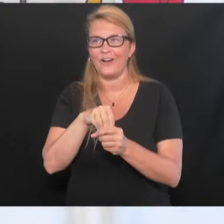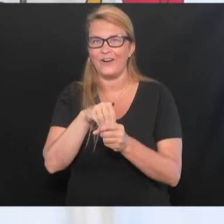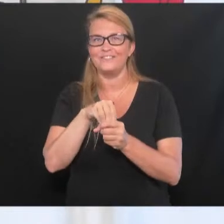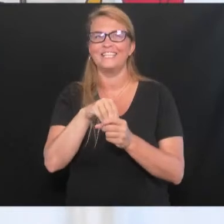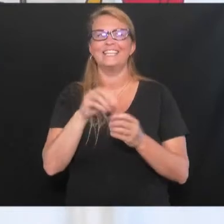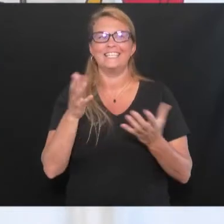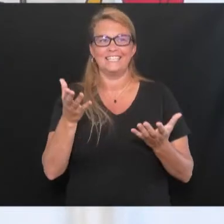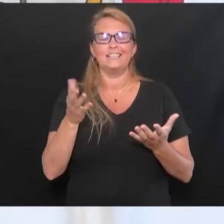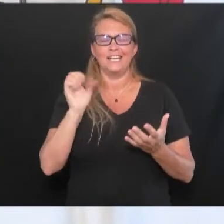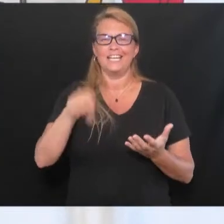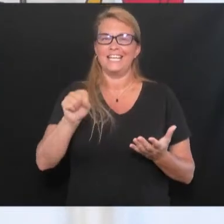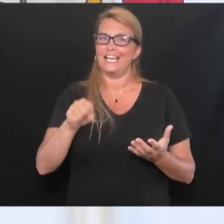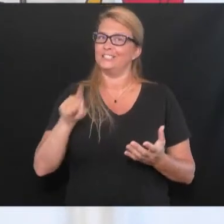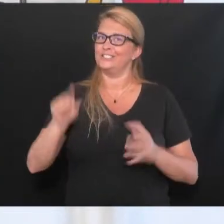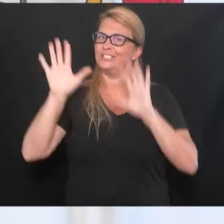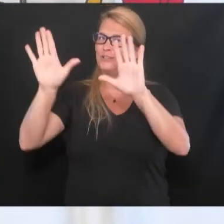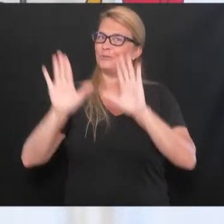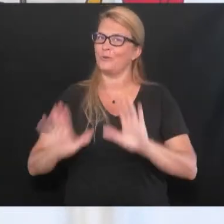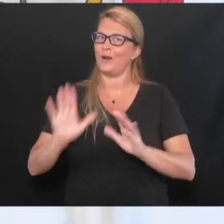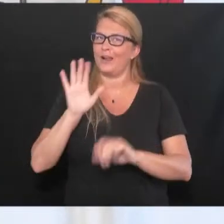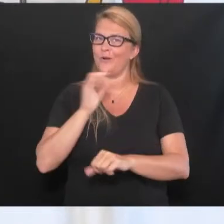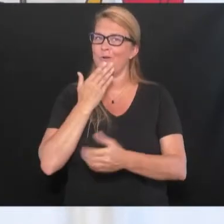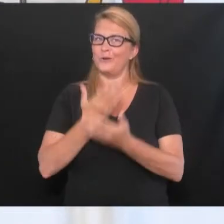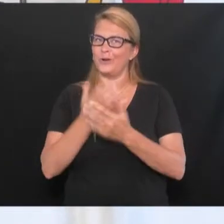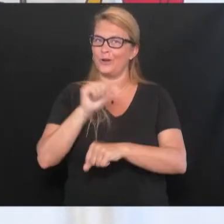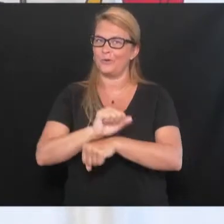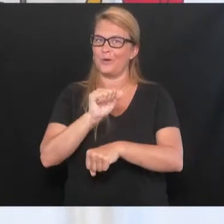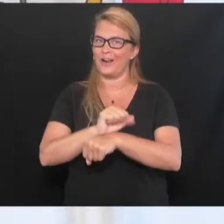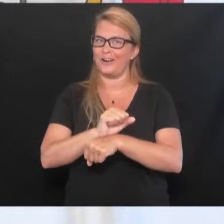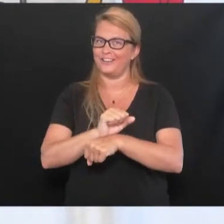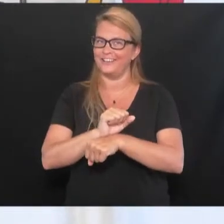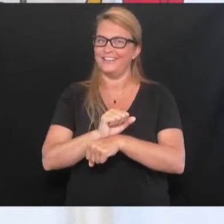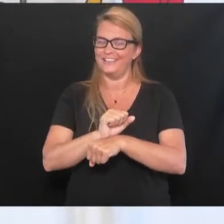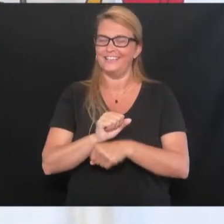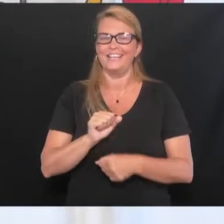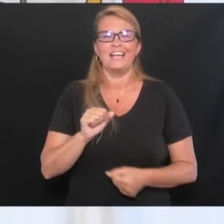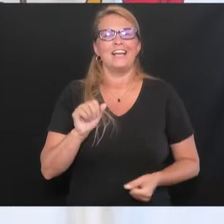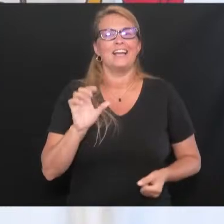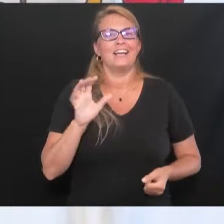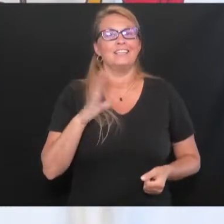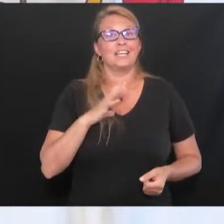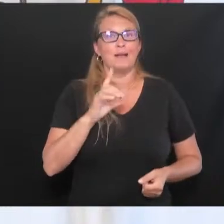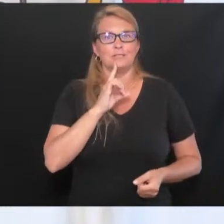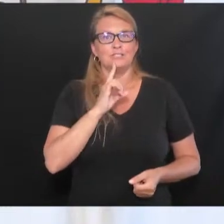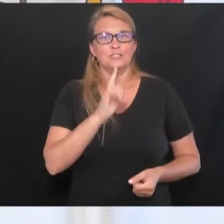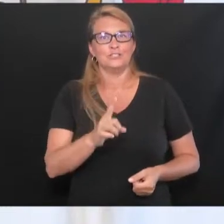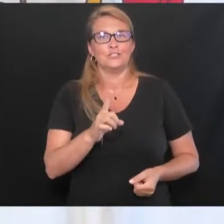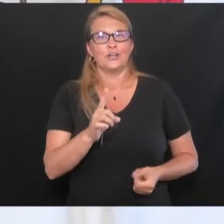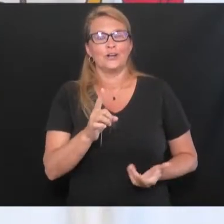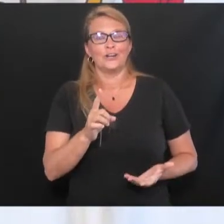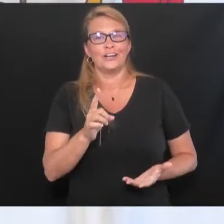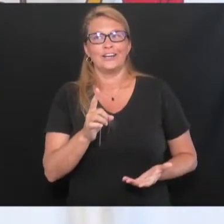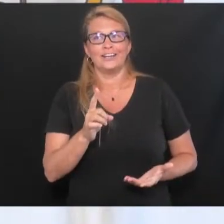everything because she does great work on our video stuff. And I'm sure,